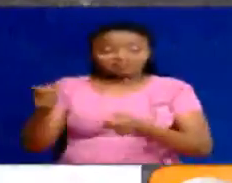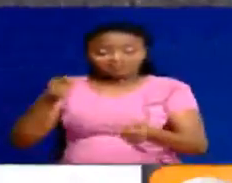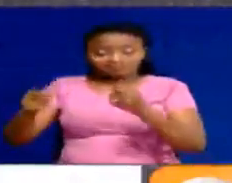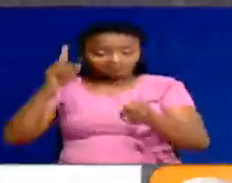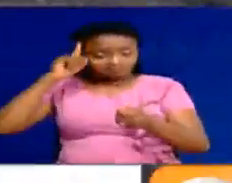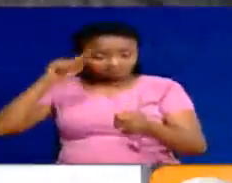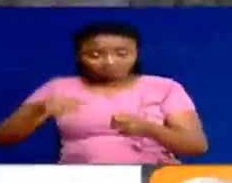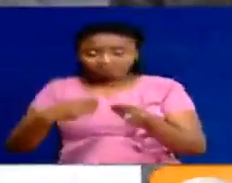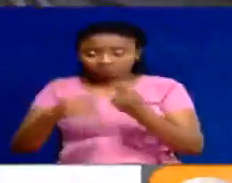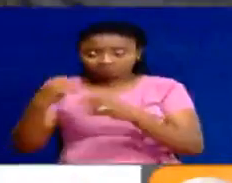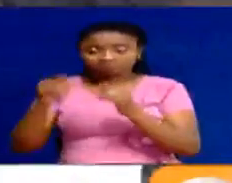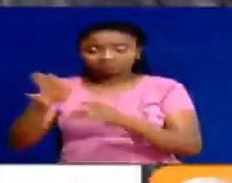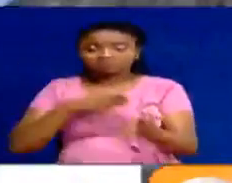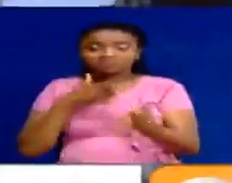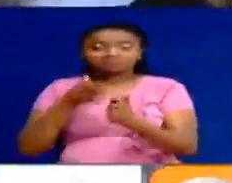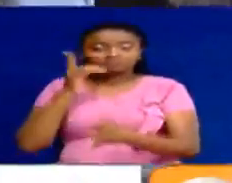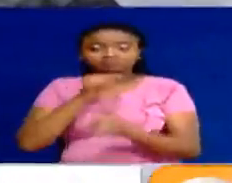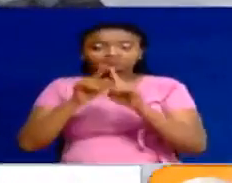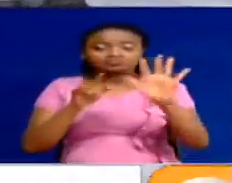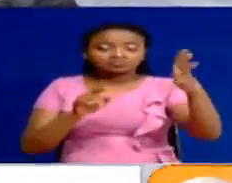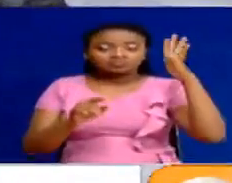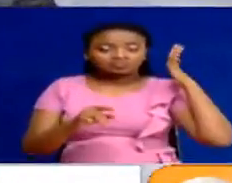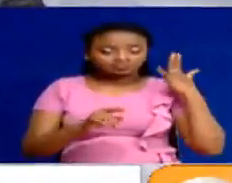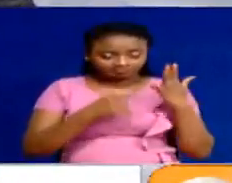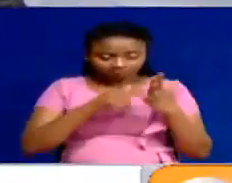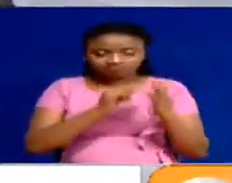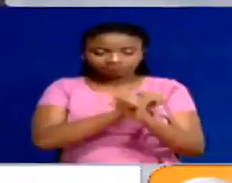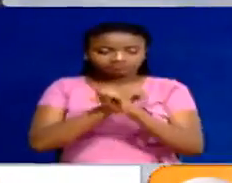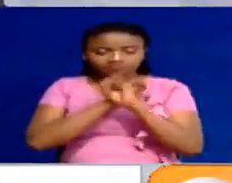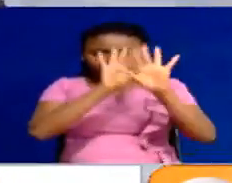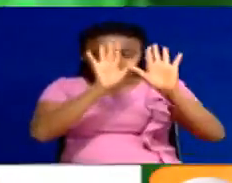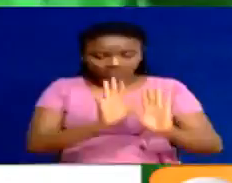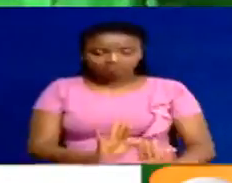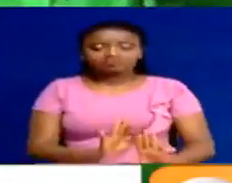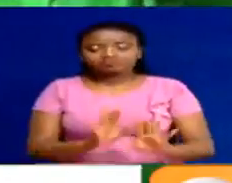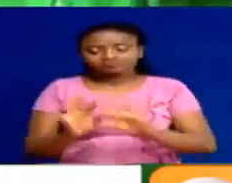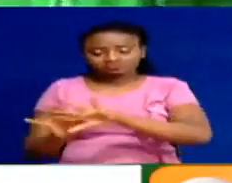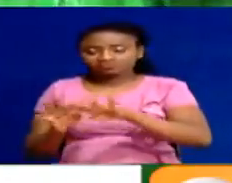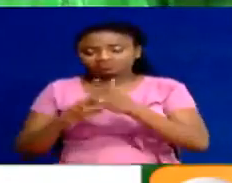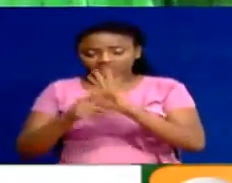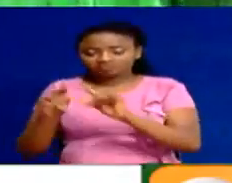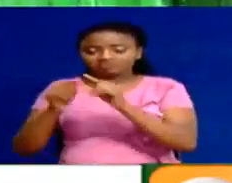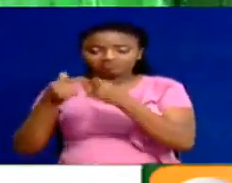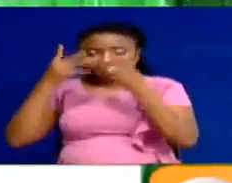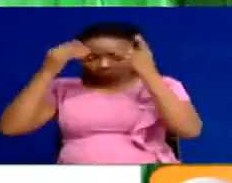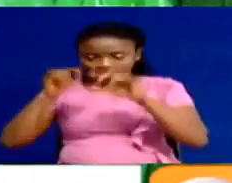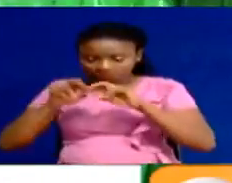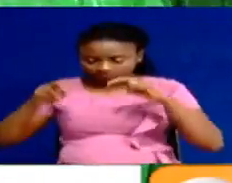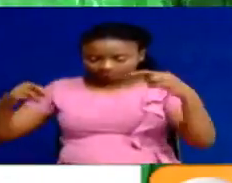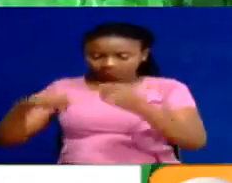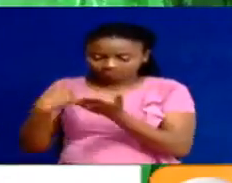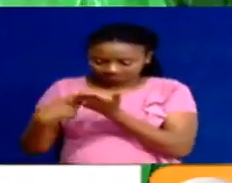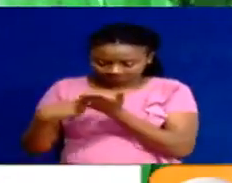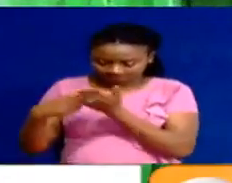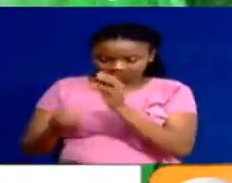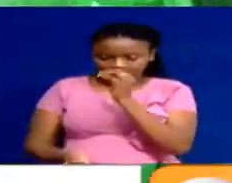focus on environmental conservation likely to push down charcoal sales, the group capitalized on that disruption and came up with the idea of